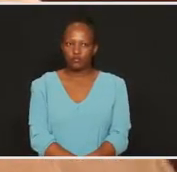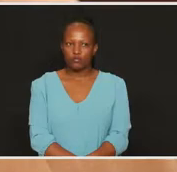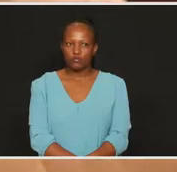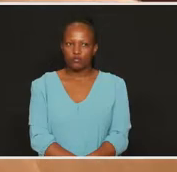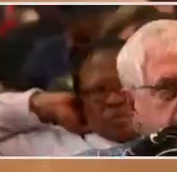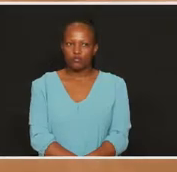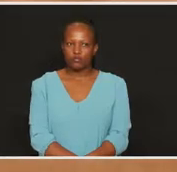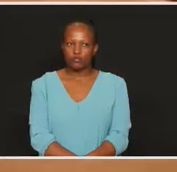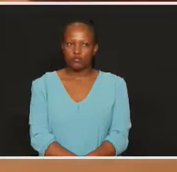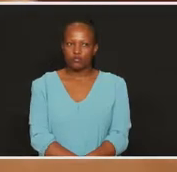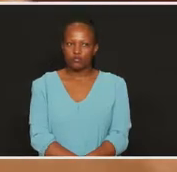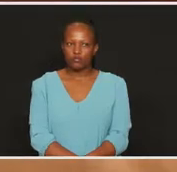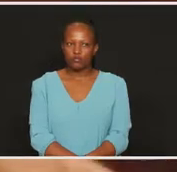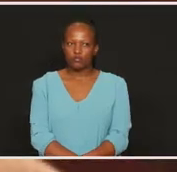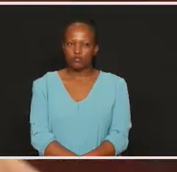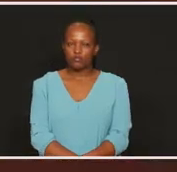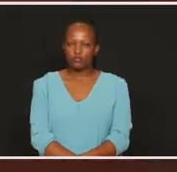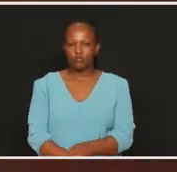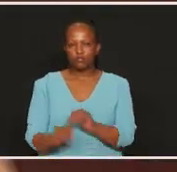you very much